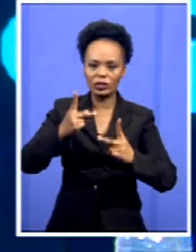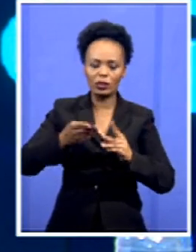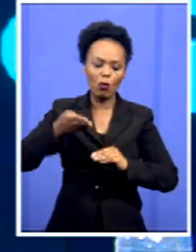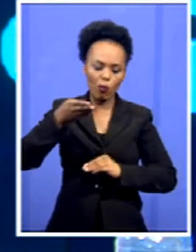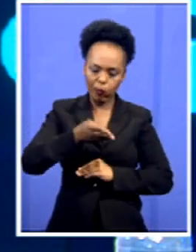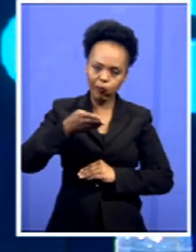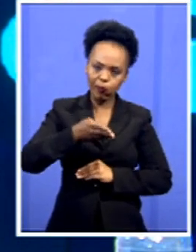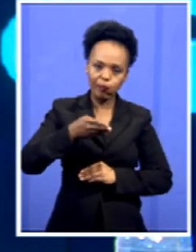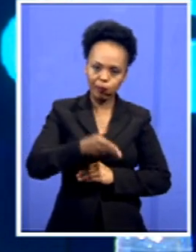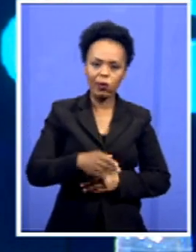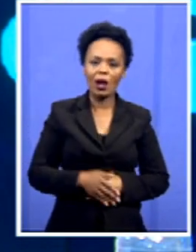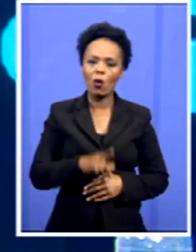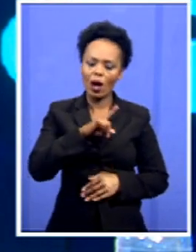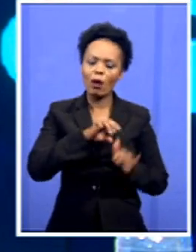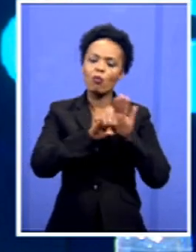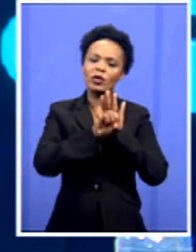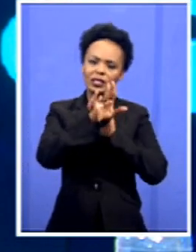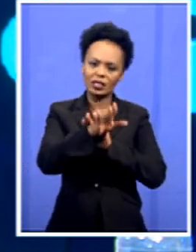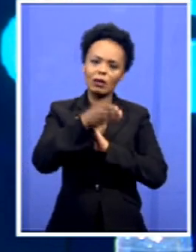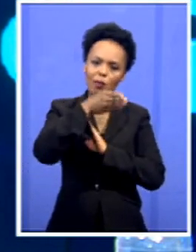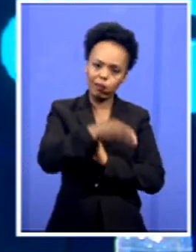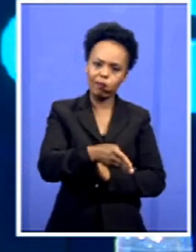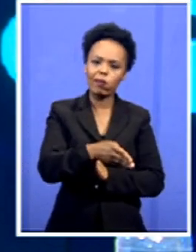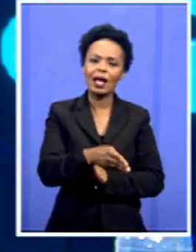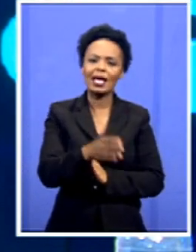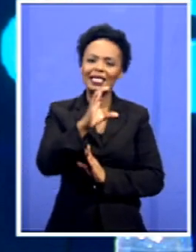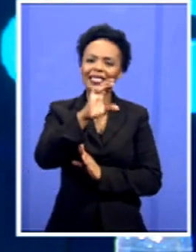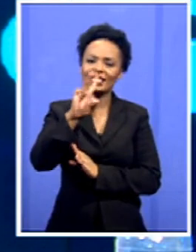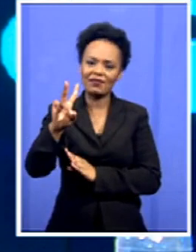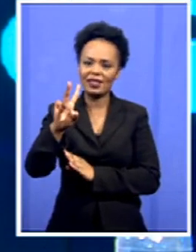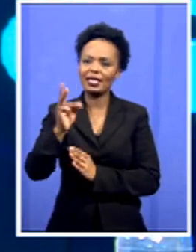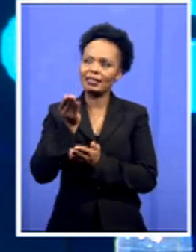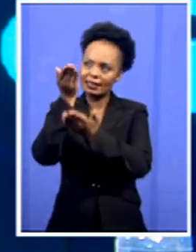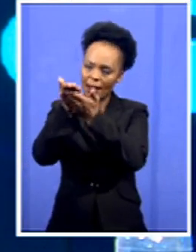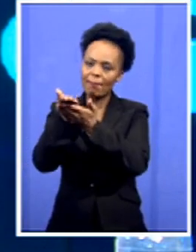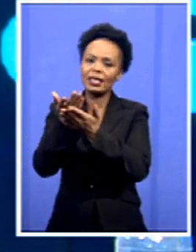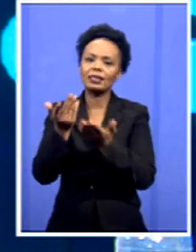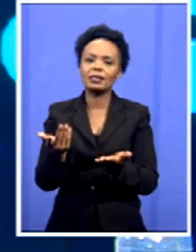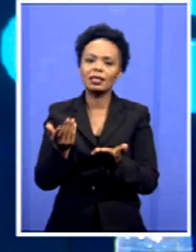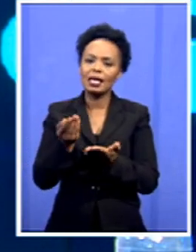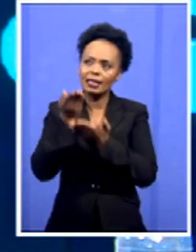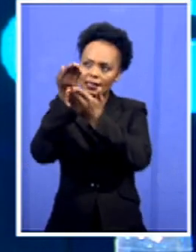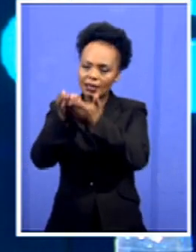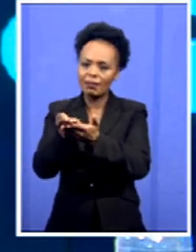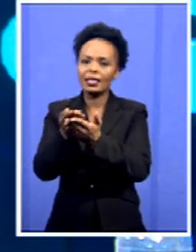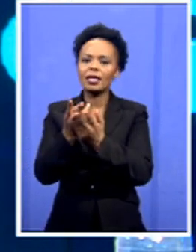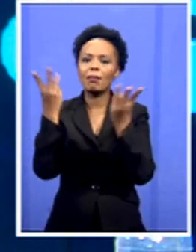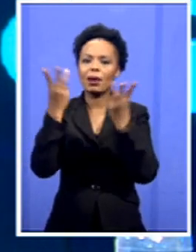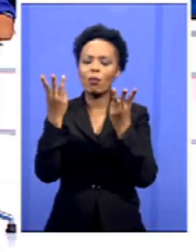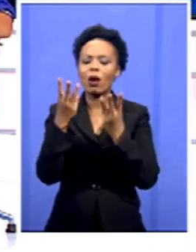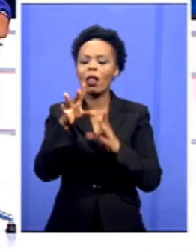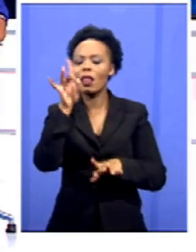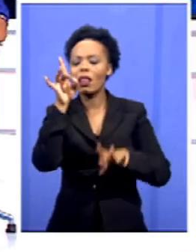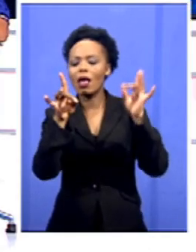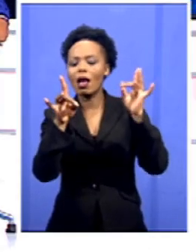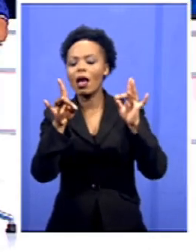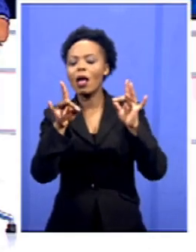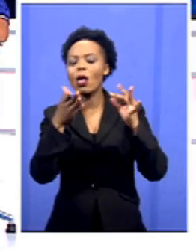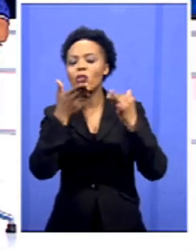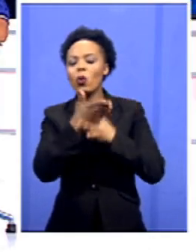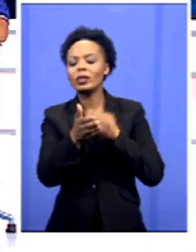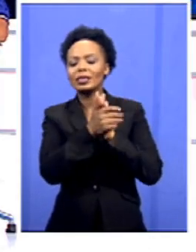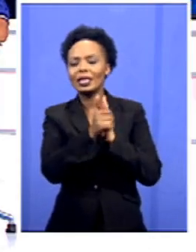the positions are advertised and CVs are submitted. And people are also taken according to their skills. And then obviously, what